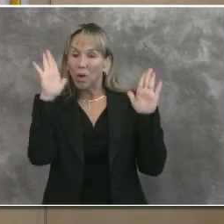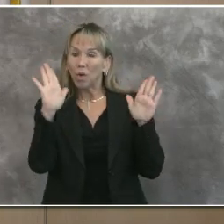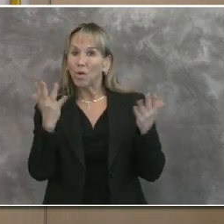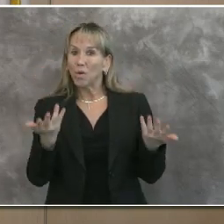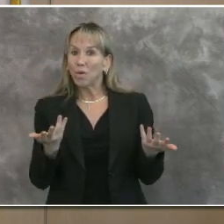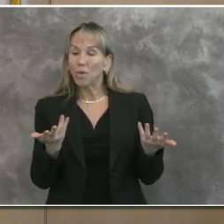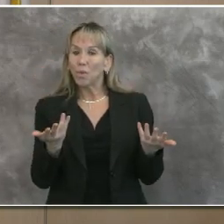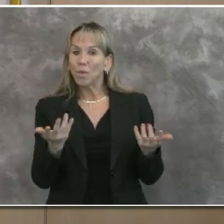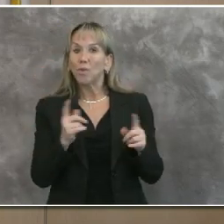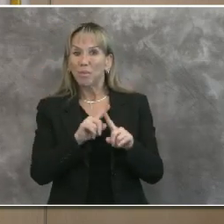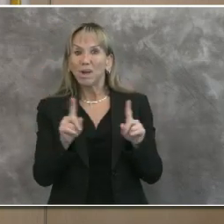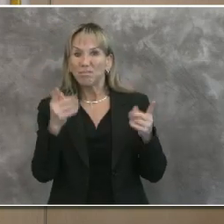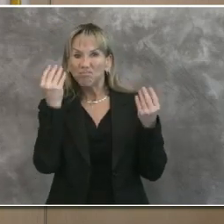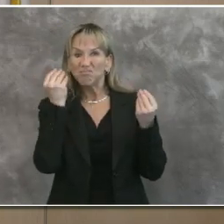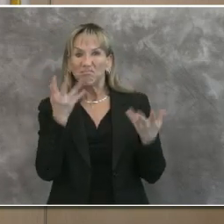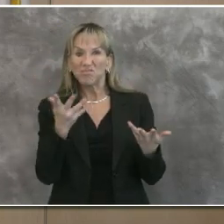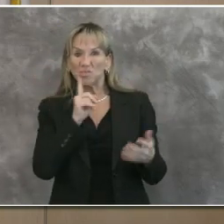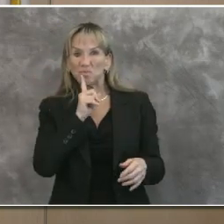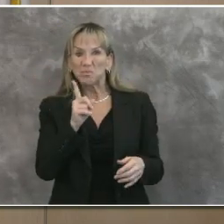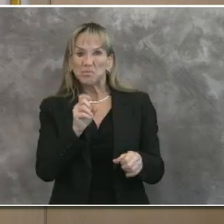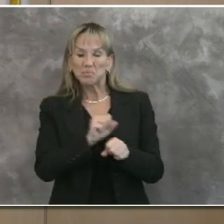many